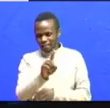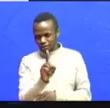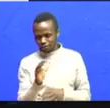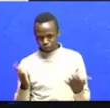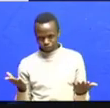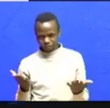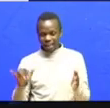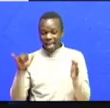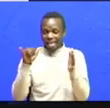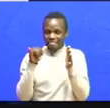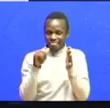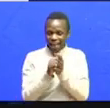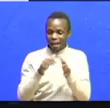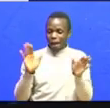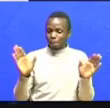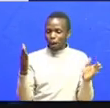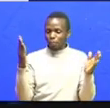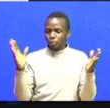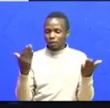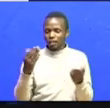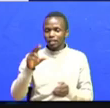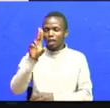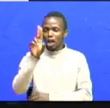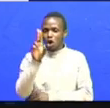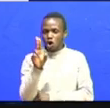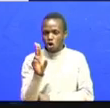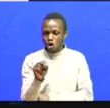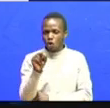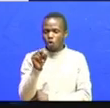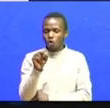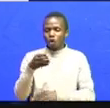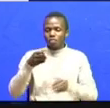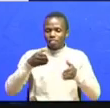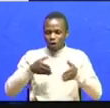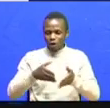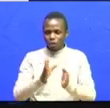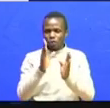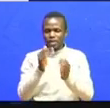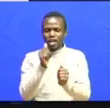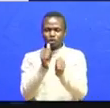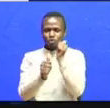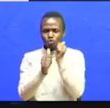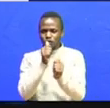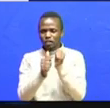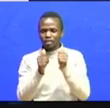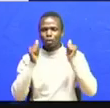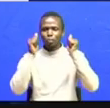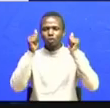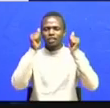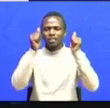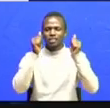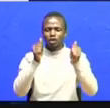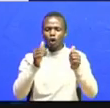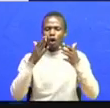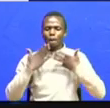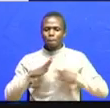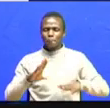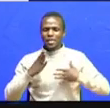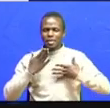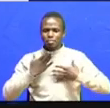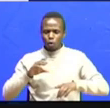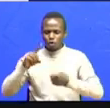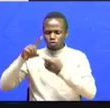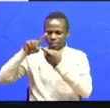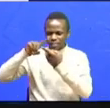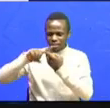that publicity should not be the fodder on which the political leadership lights on to